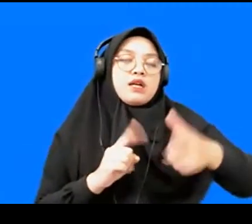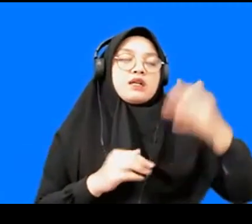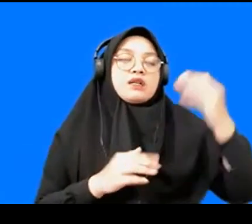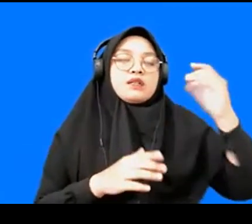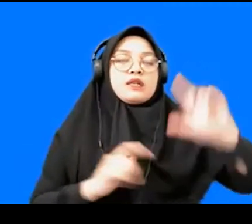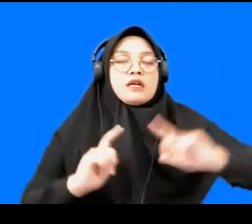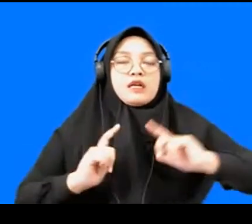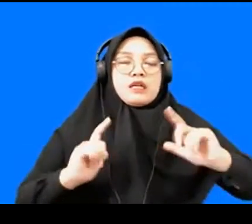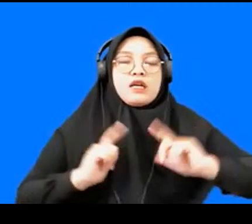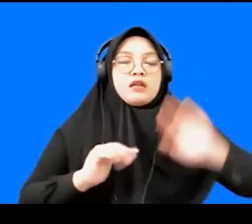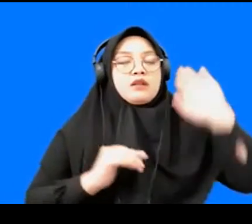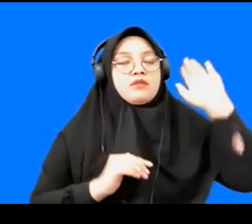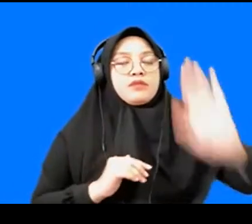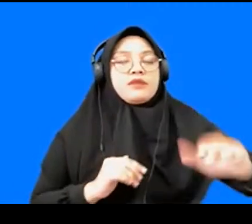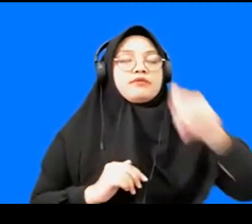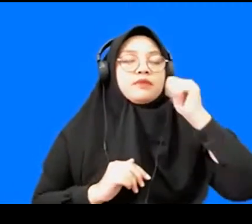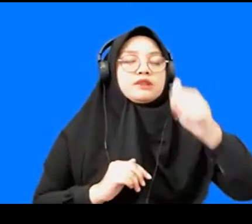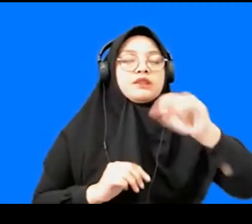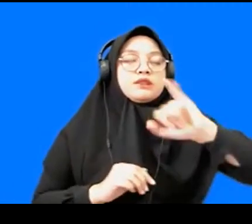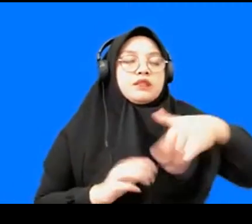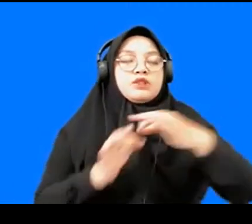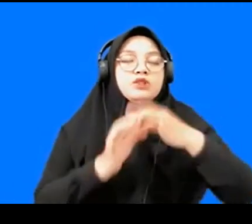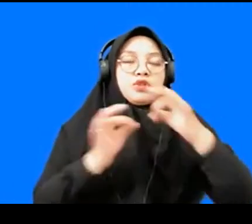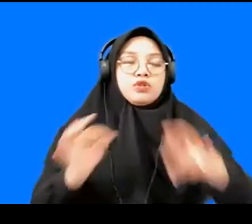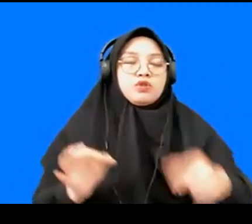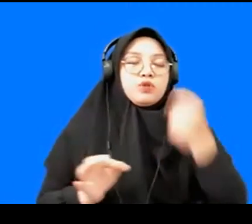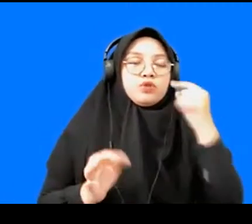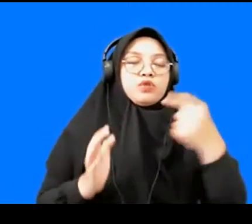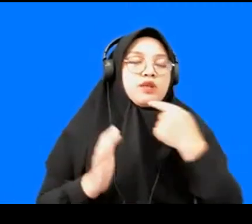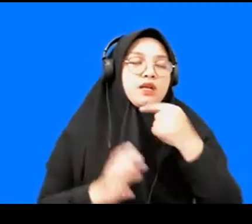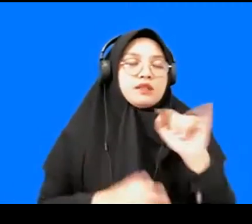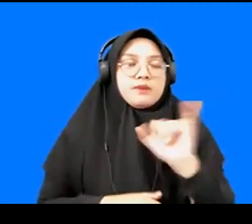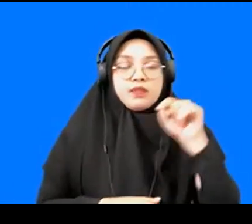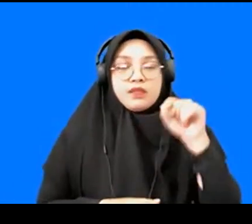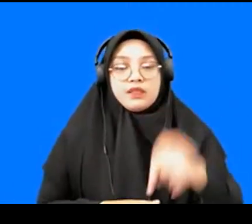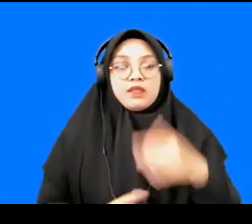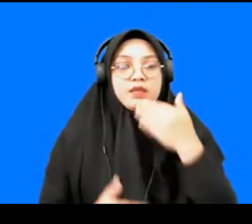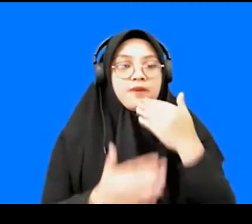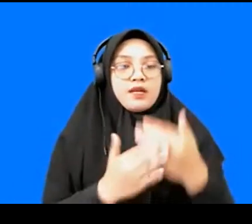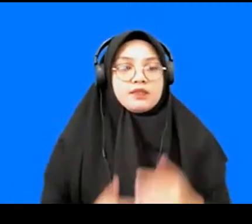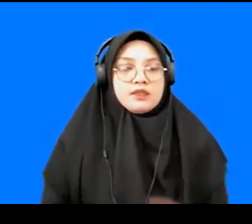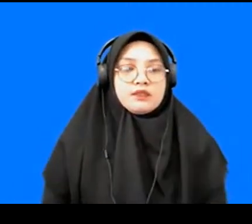of crisis. Thank you. Thank you. Thank you for the questions.